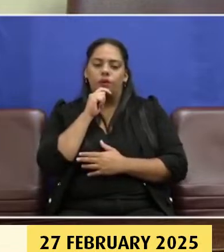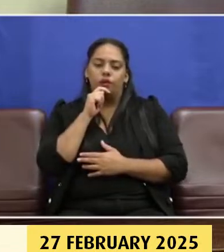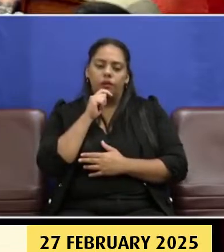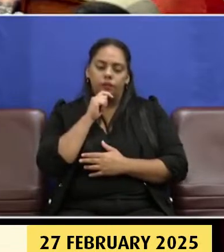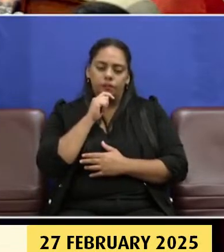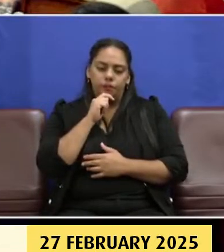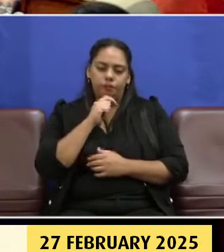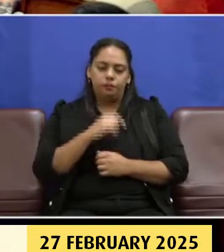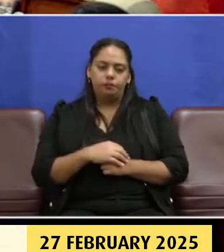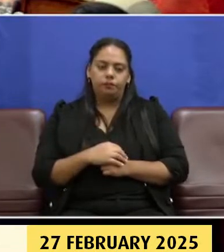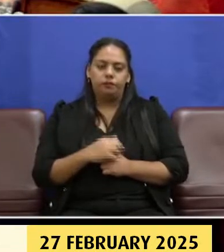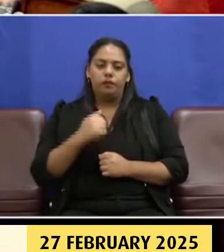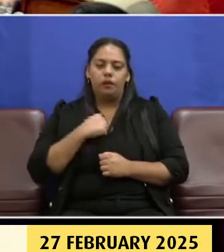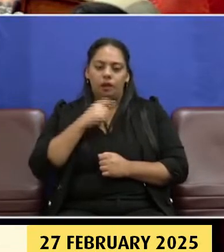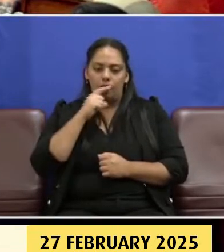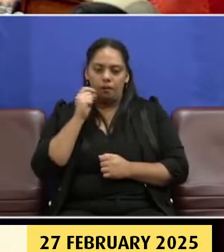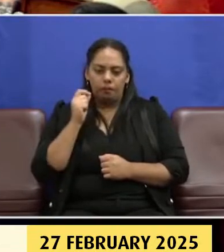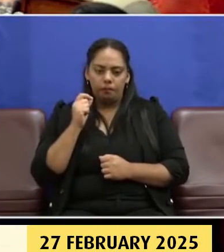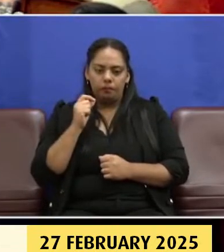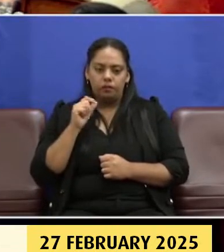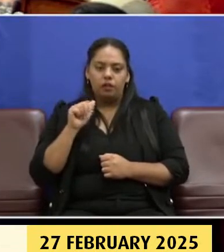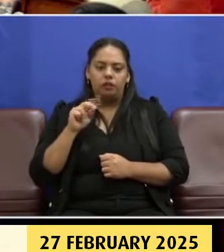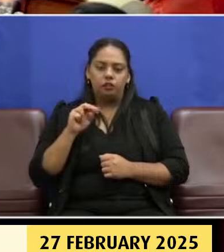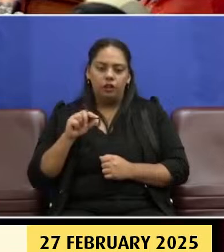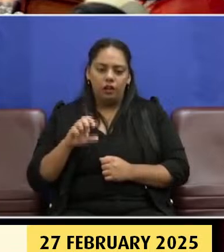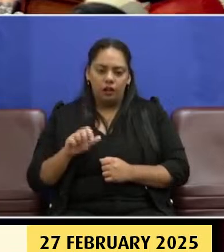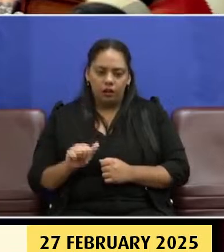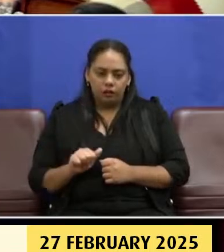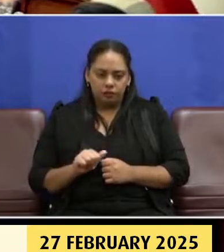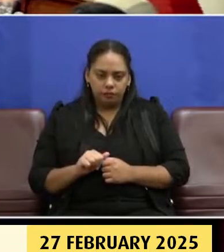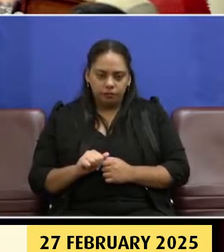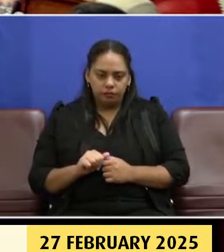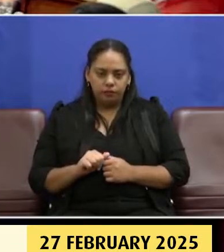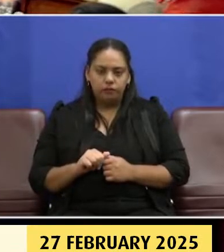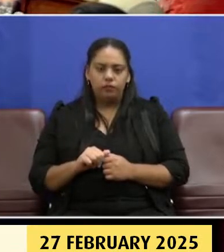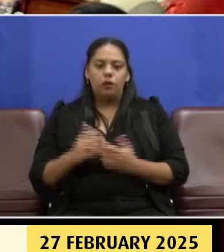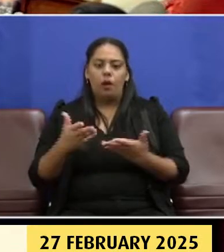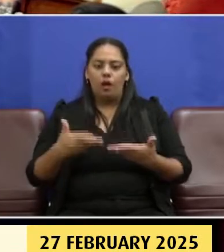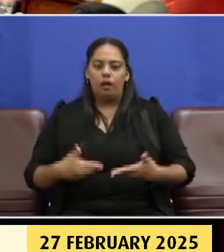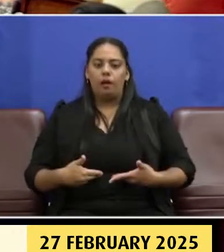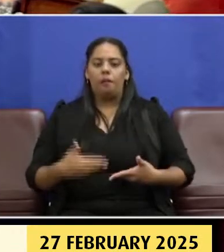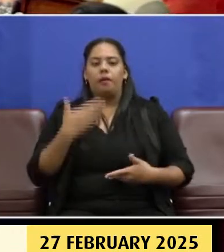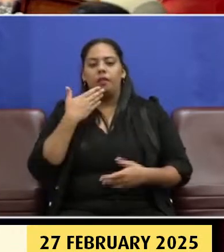Nomalo. My name is Eleanor Spies. Welcome and thank you.